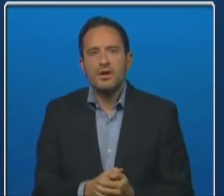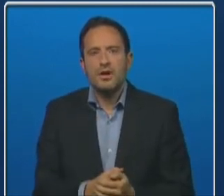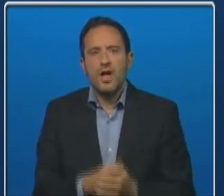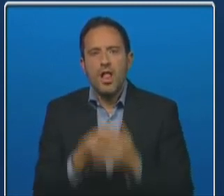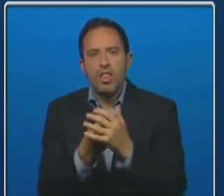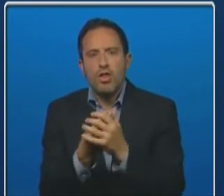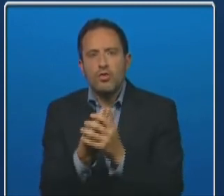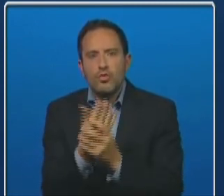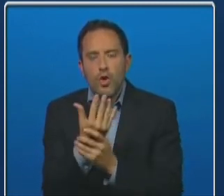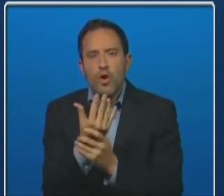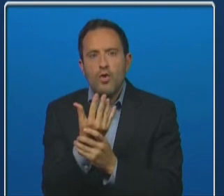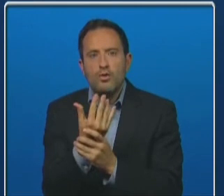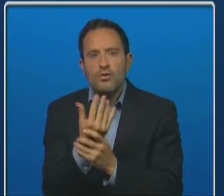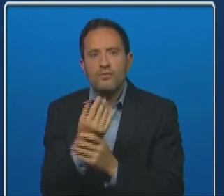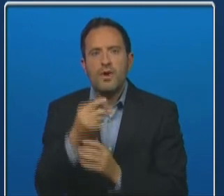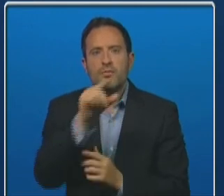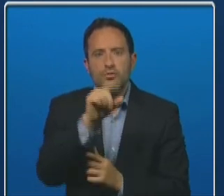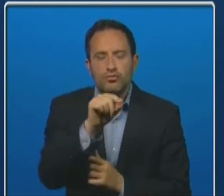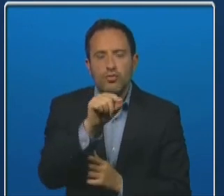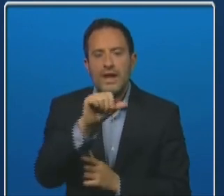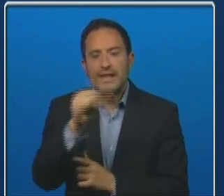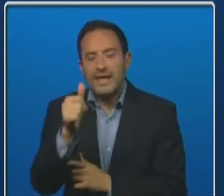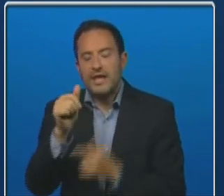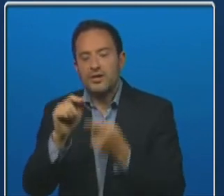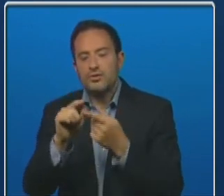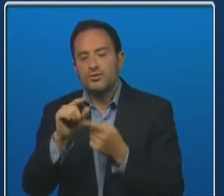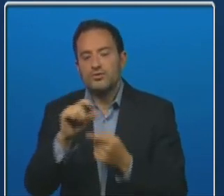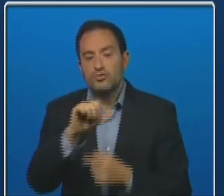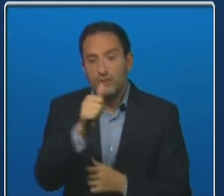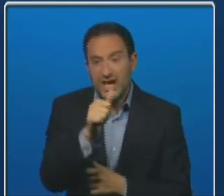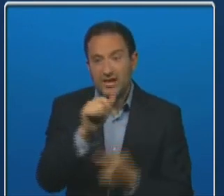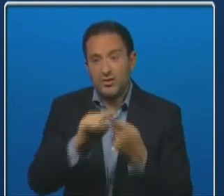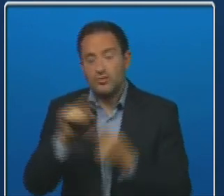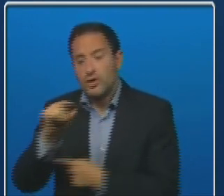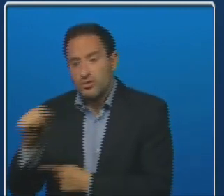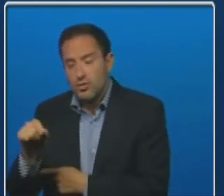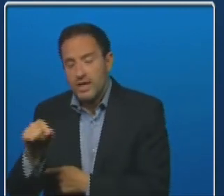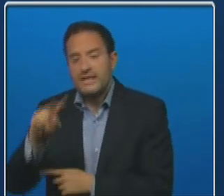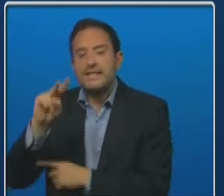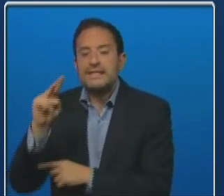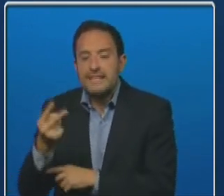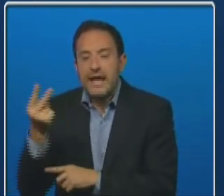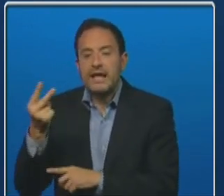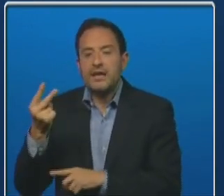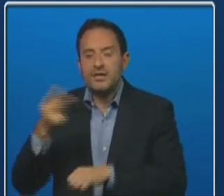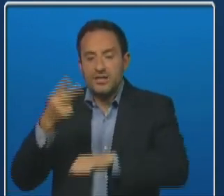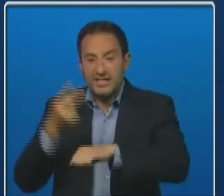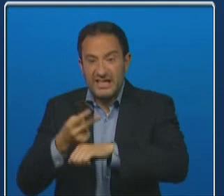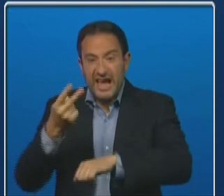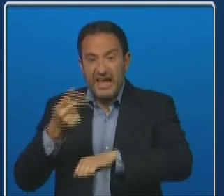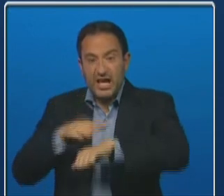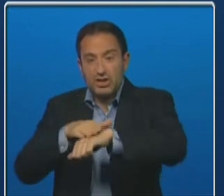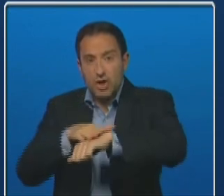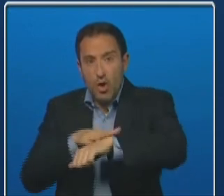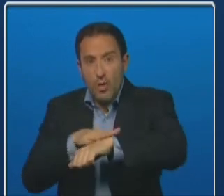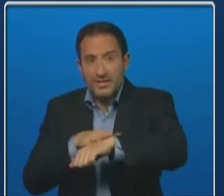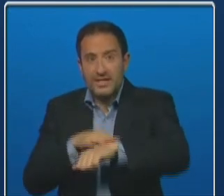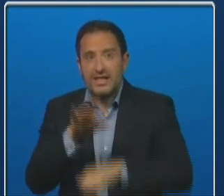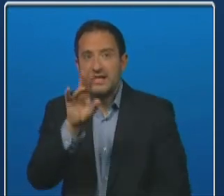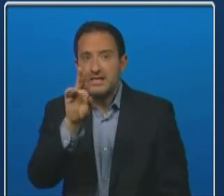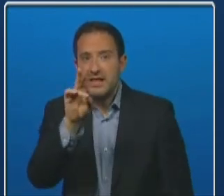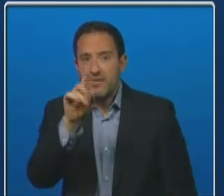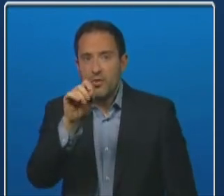growth rate from 2010 to 2020 is the second slowest in U.S. history. The country's 7.4% increase